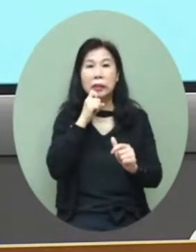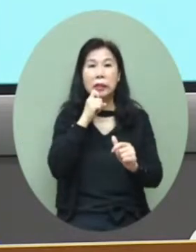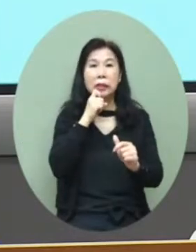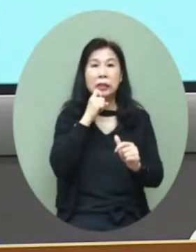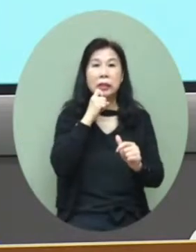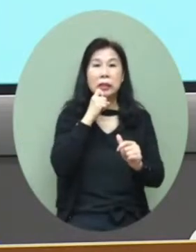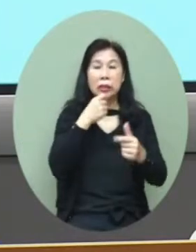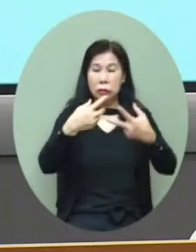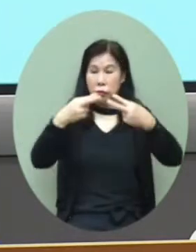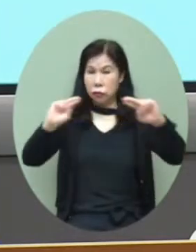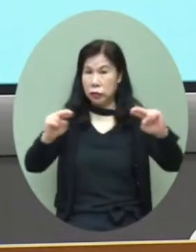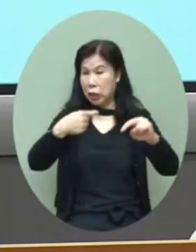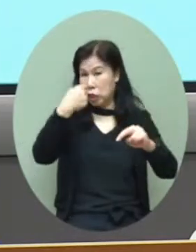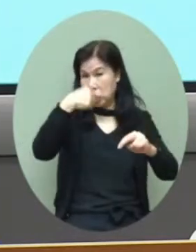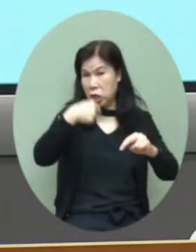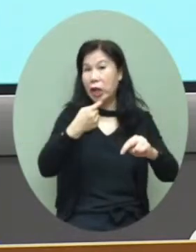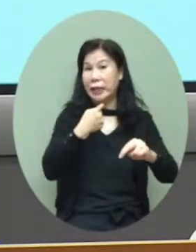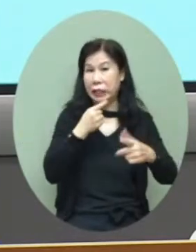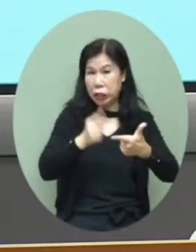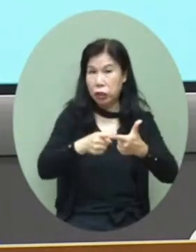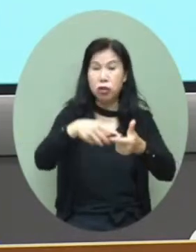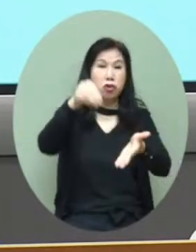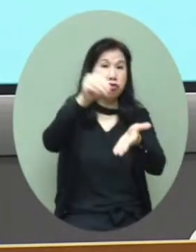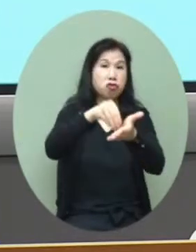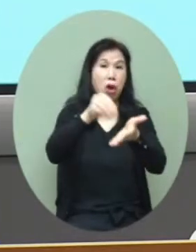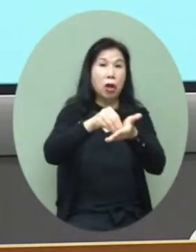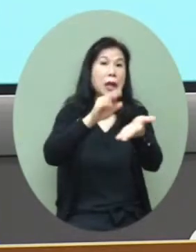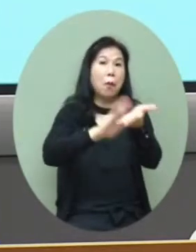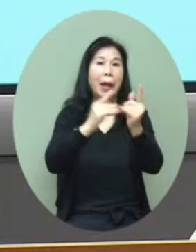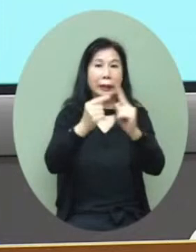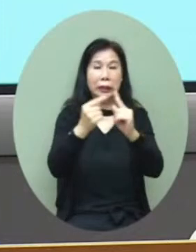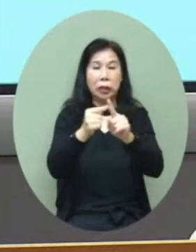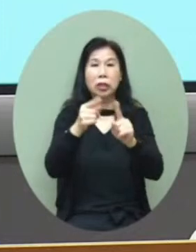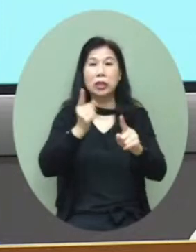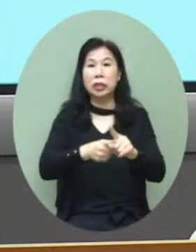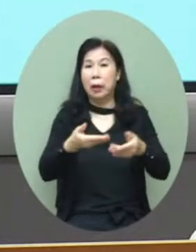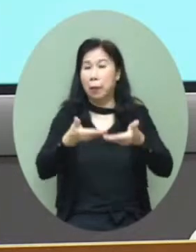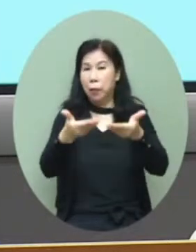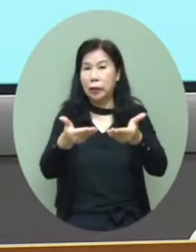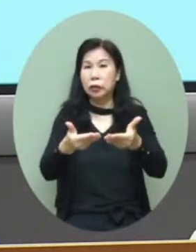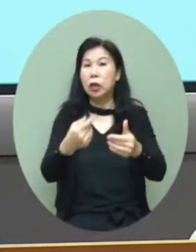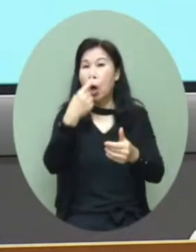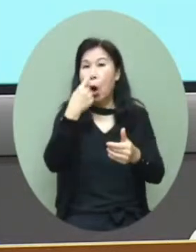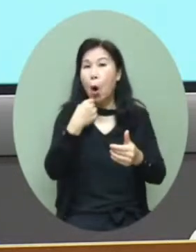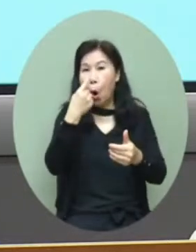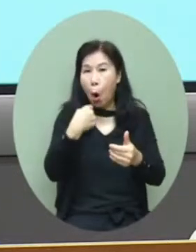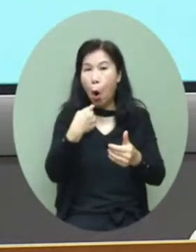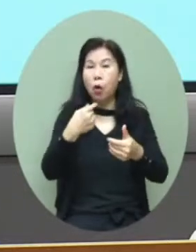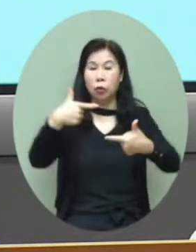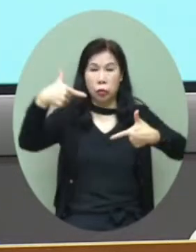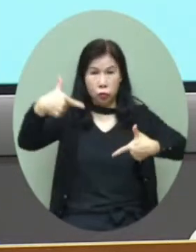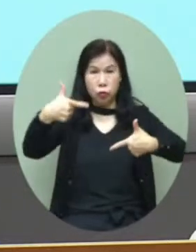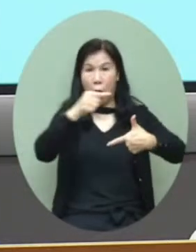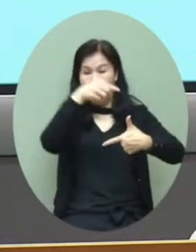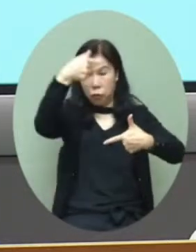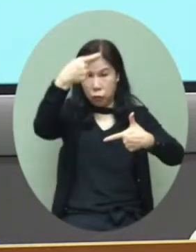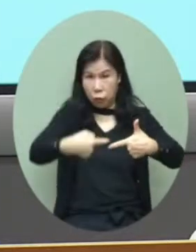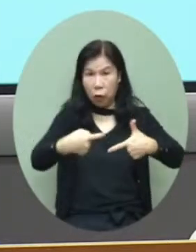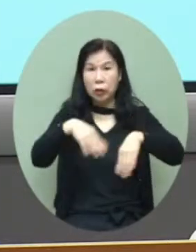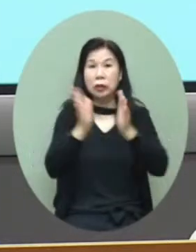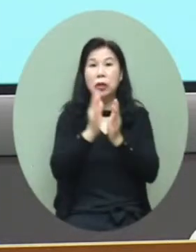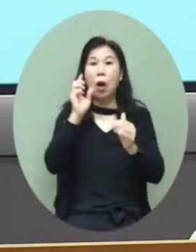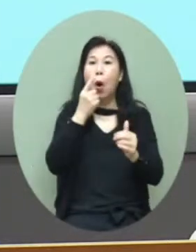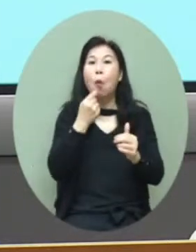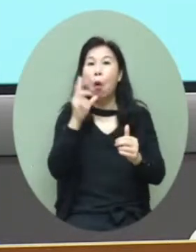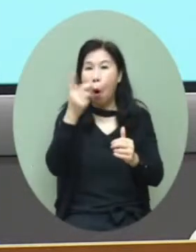When they are under the 3 days plus 4 days arrangement, there is a PCR requirement. For those